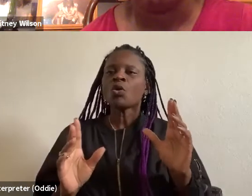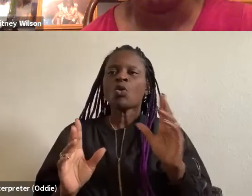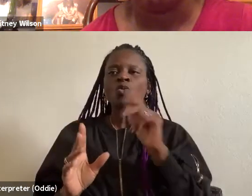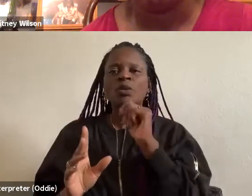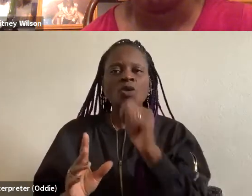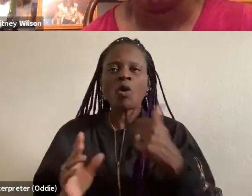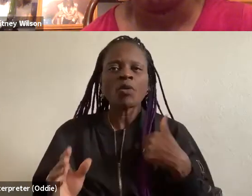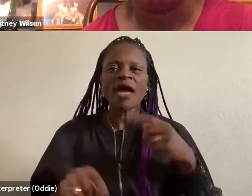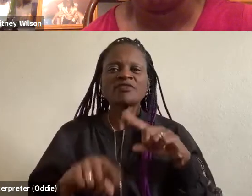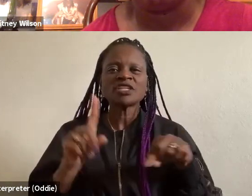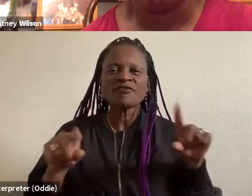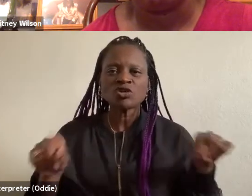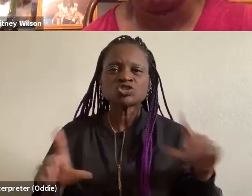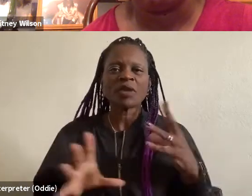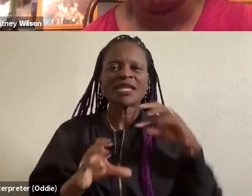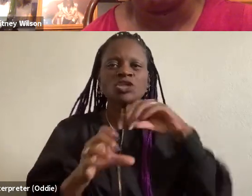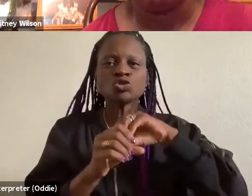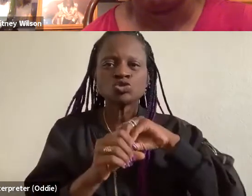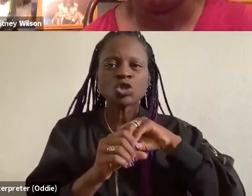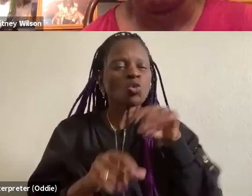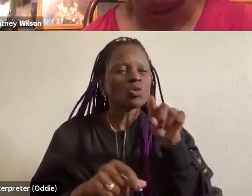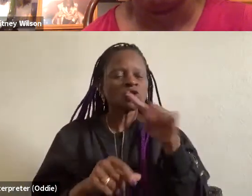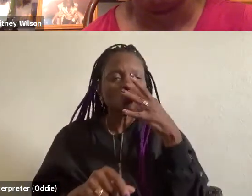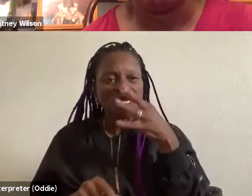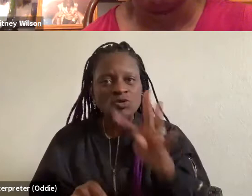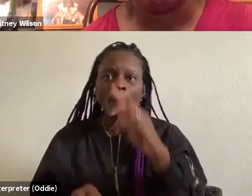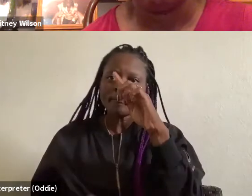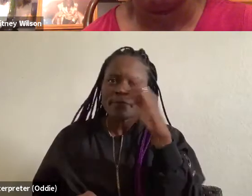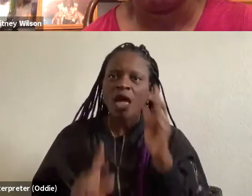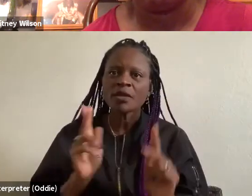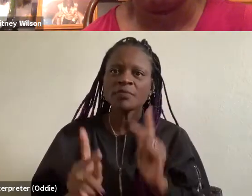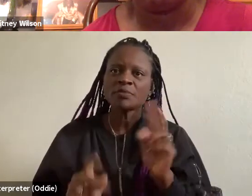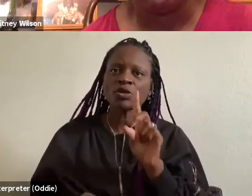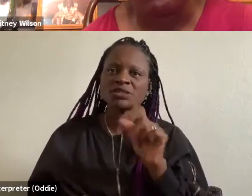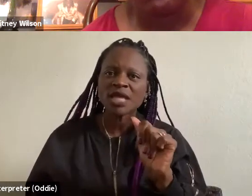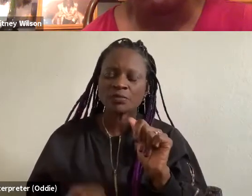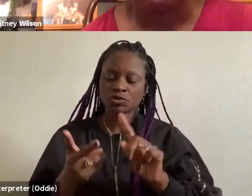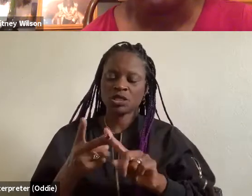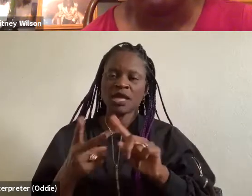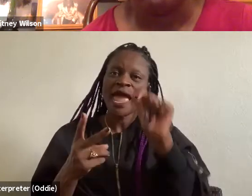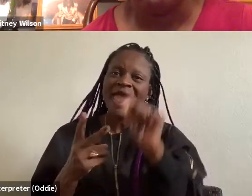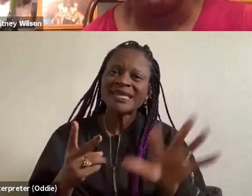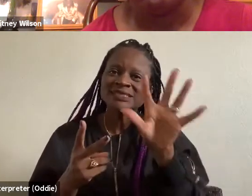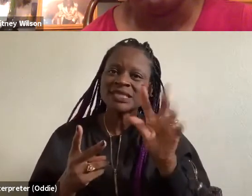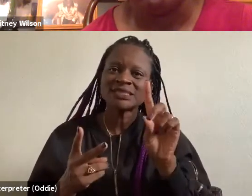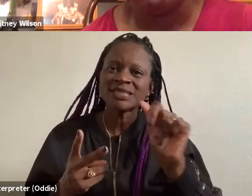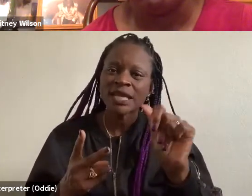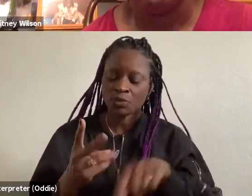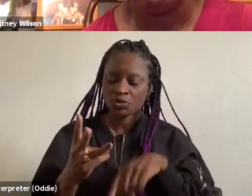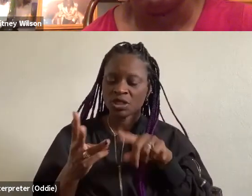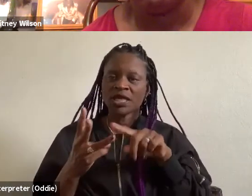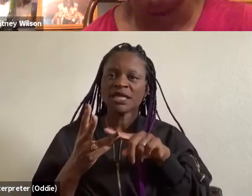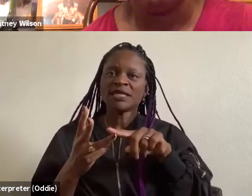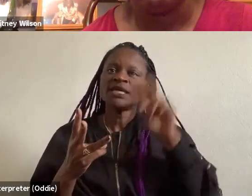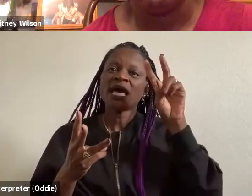completely ignoring the fact that Black people are disabled, Asian people are disabled, like Hispanic people are disabled. So